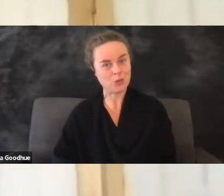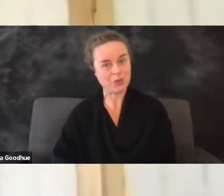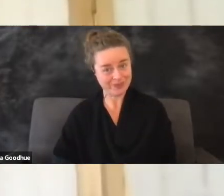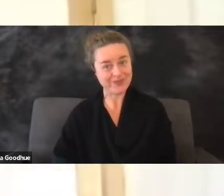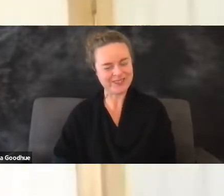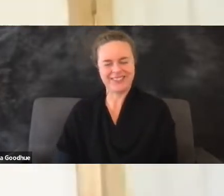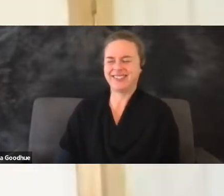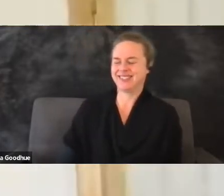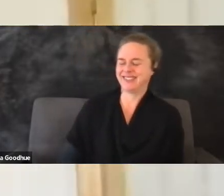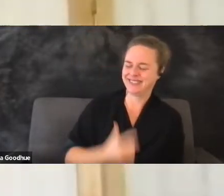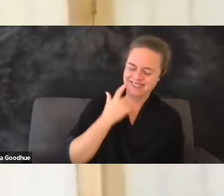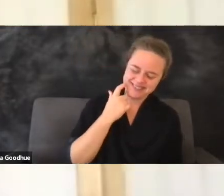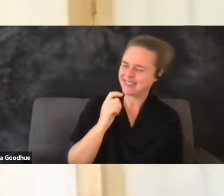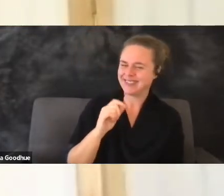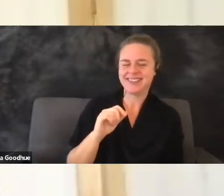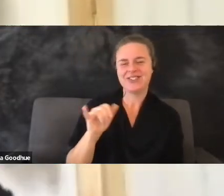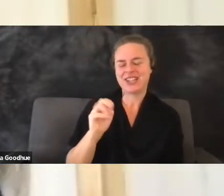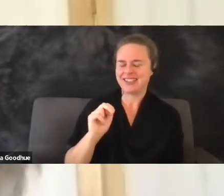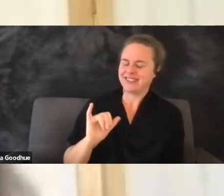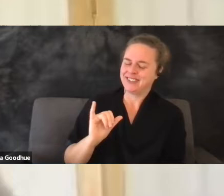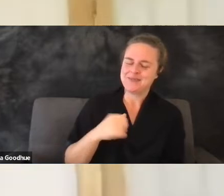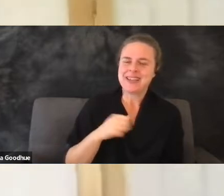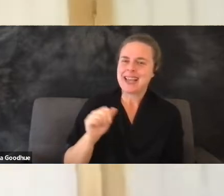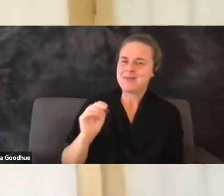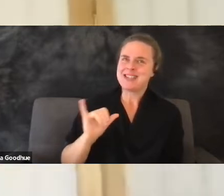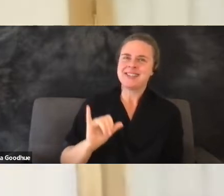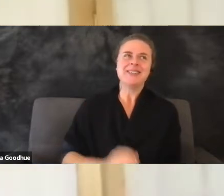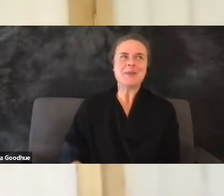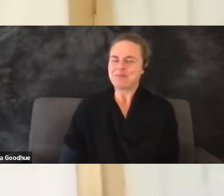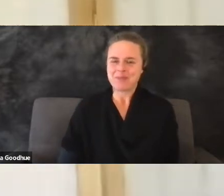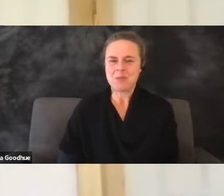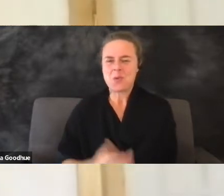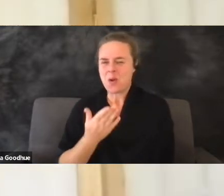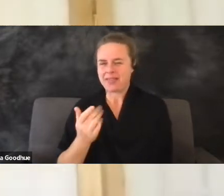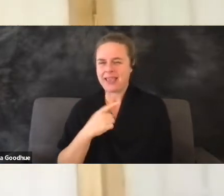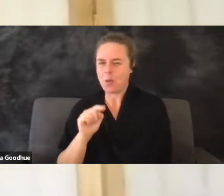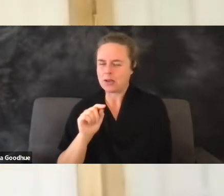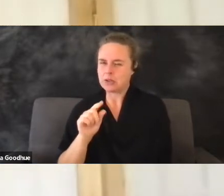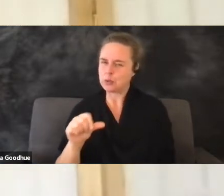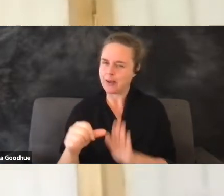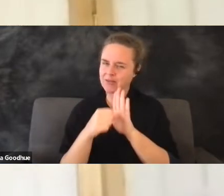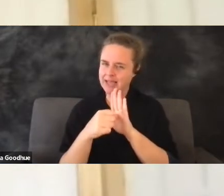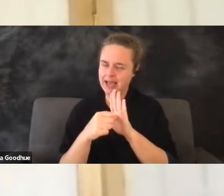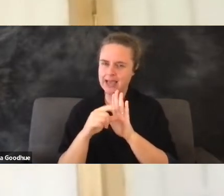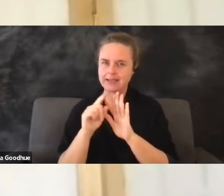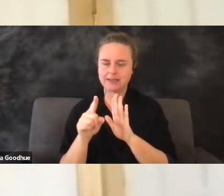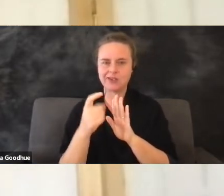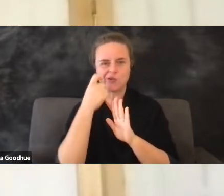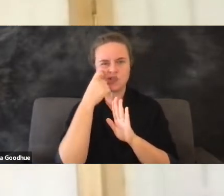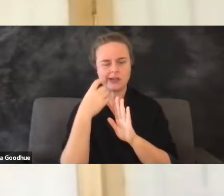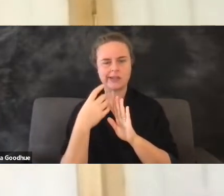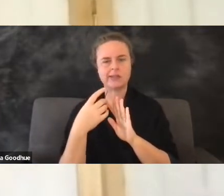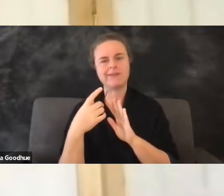Oh, Amy. So here's a signal that I just wanted to underscore is that you've given an example of that downstream